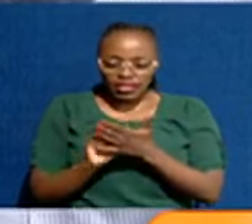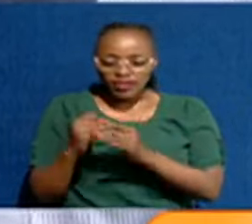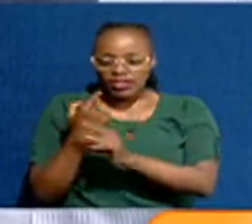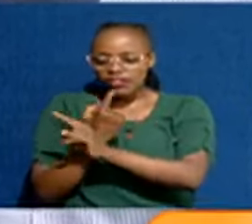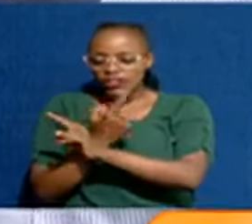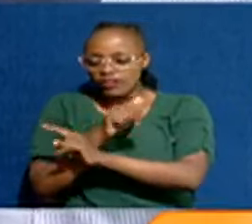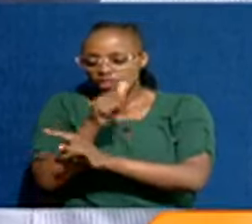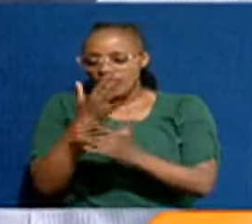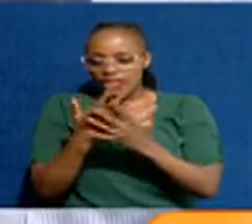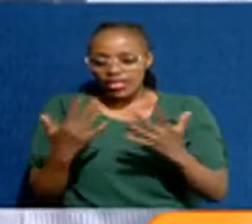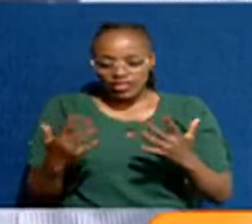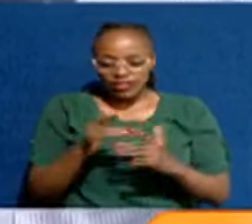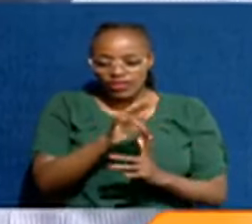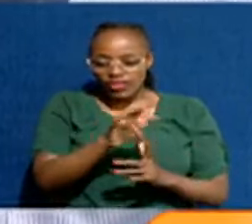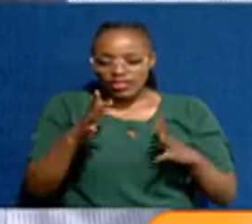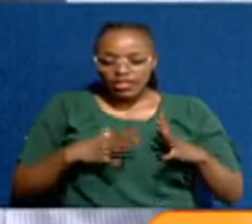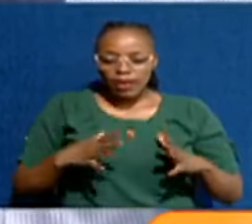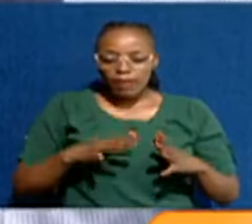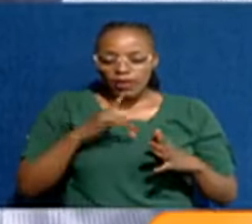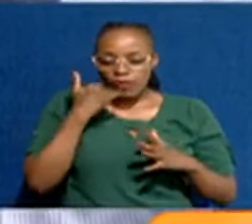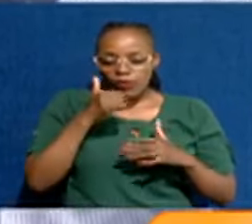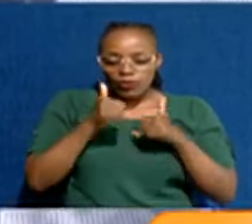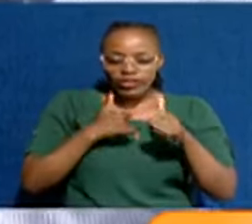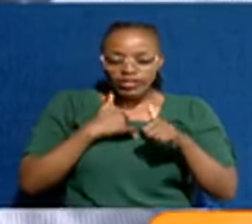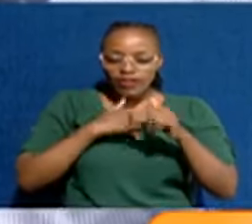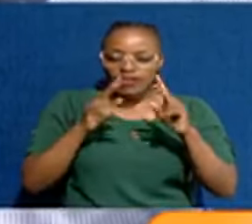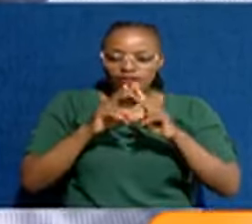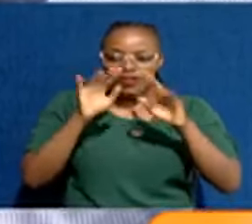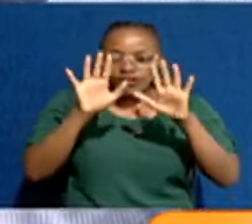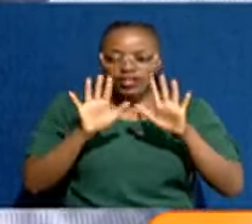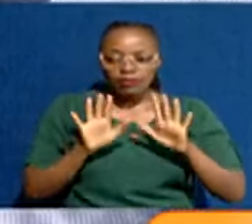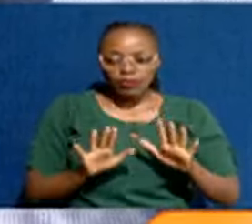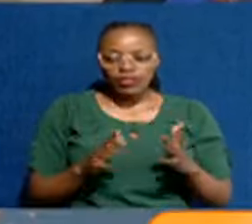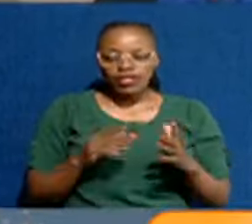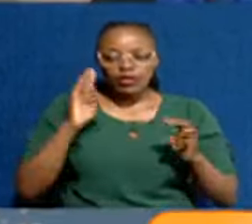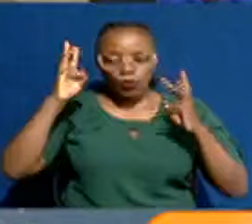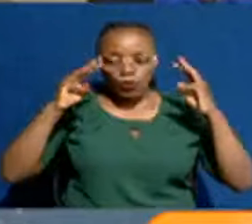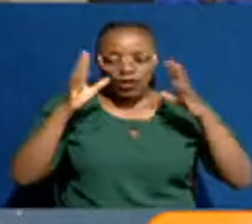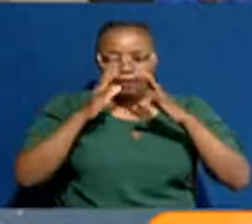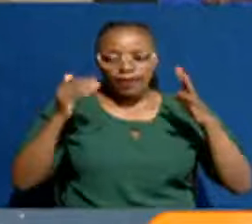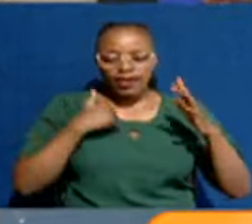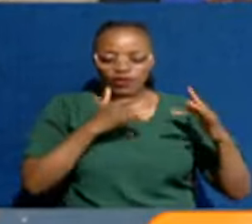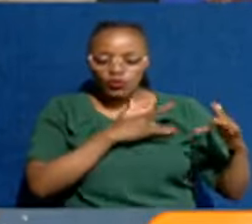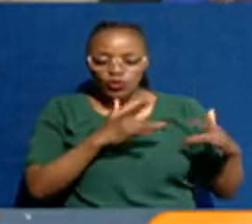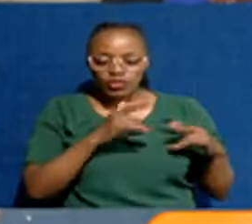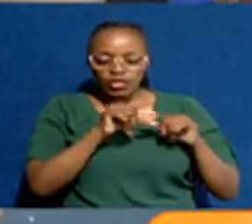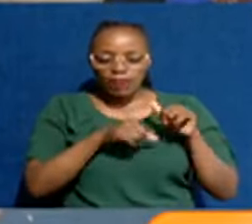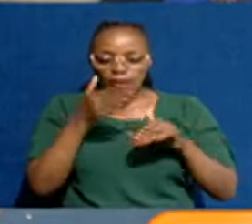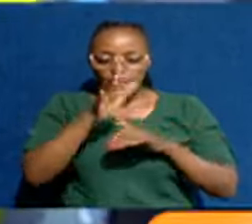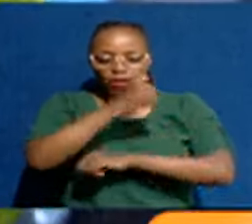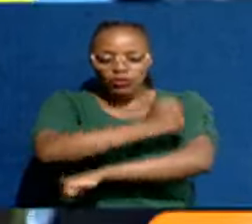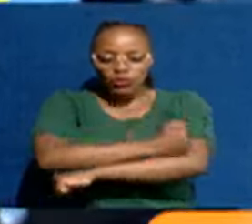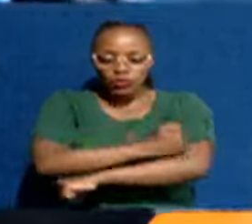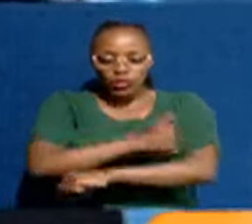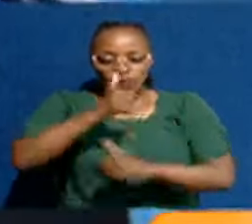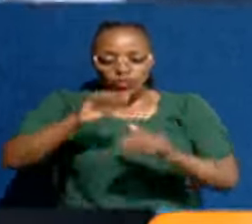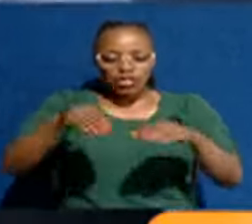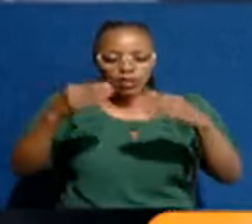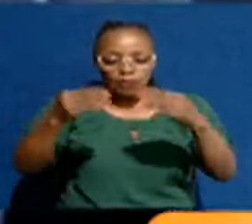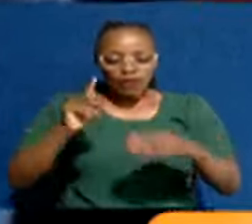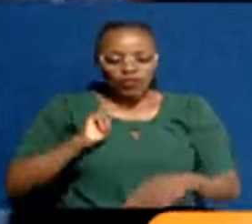and the rest. So those are two critical needs that they are worried. Concerns about the return to school go beyond the provision